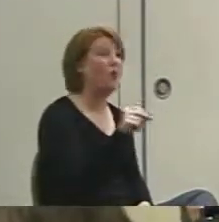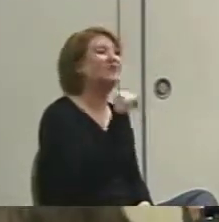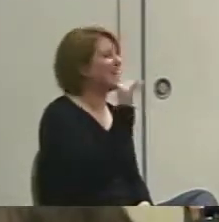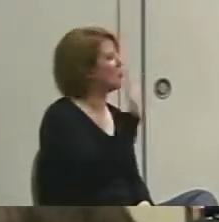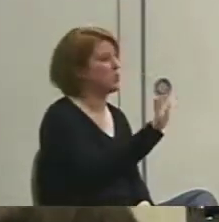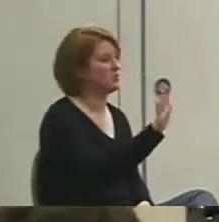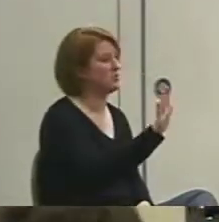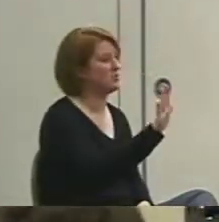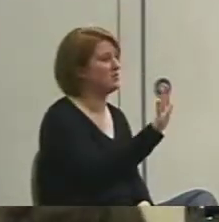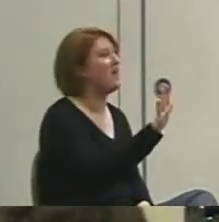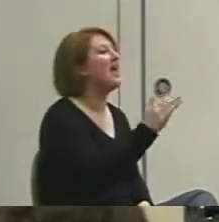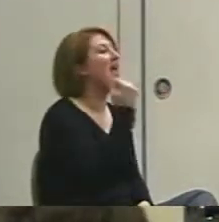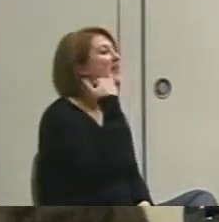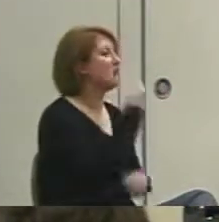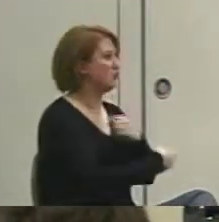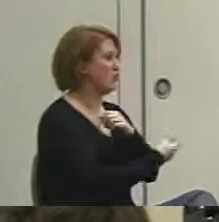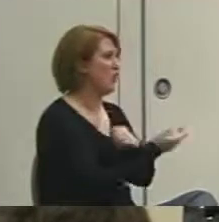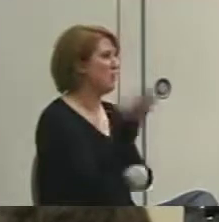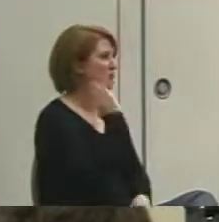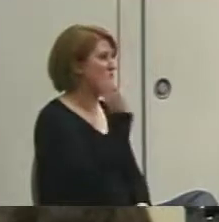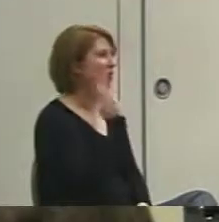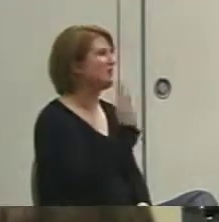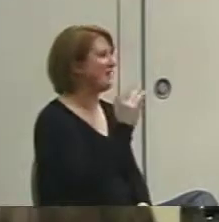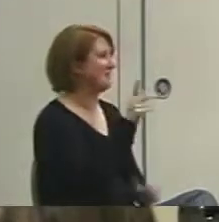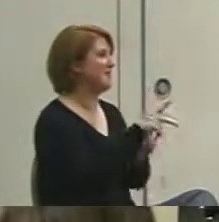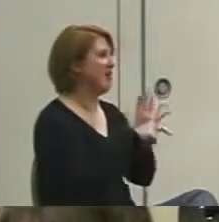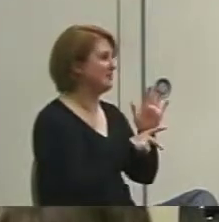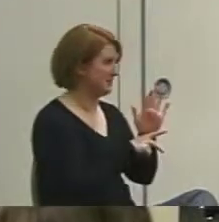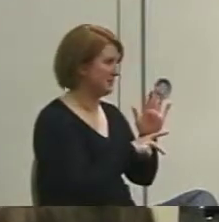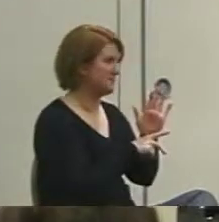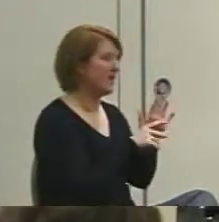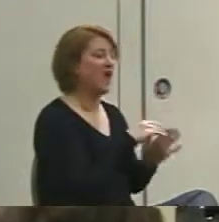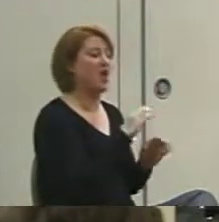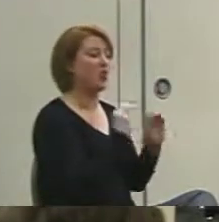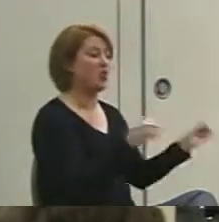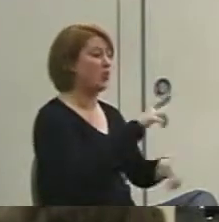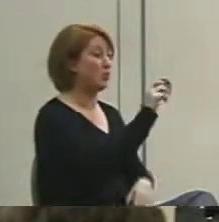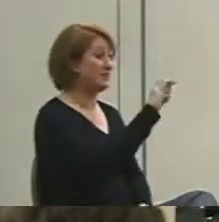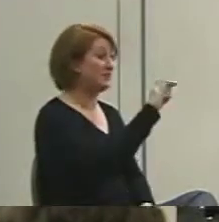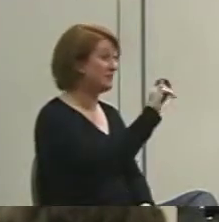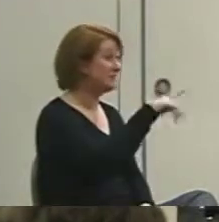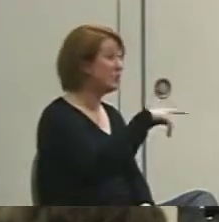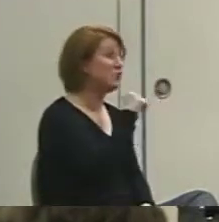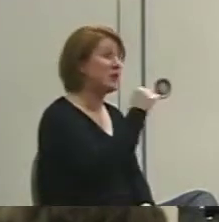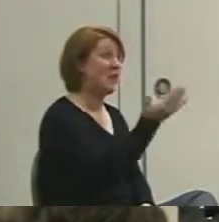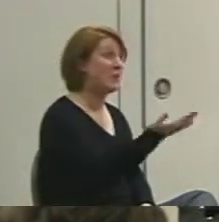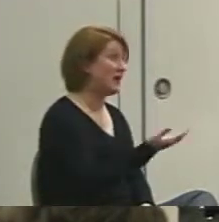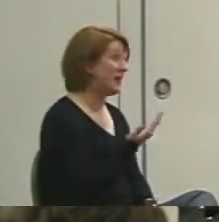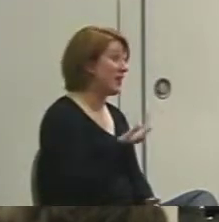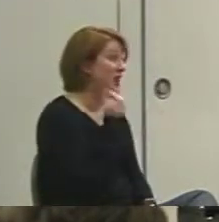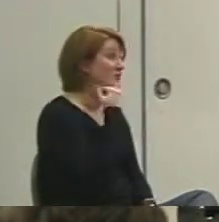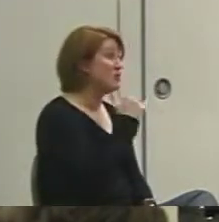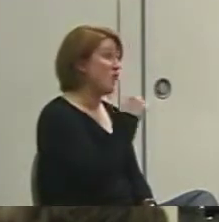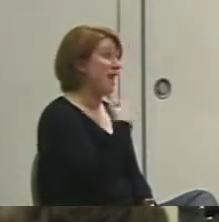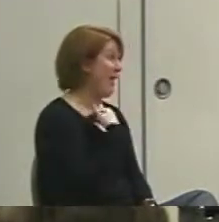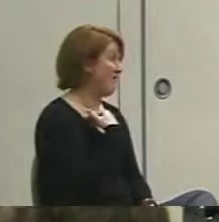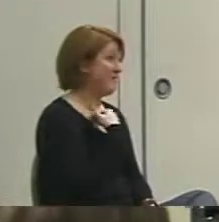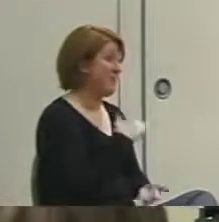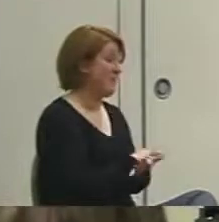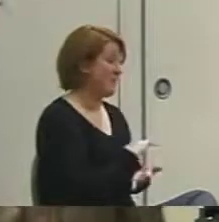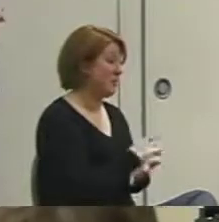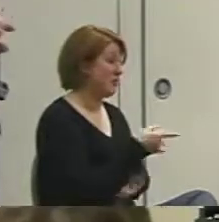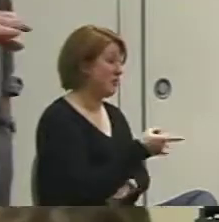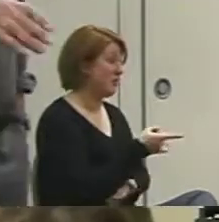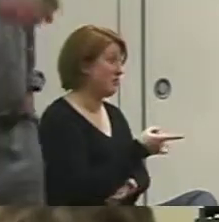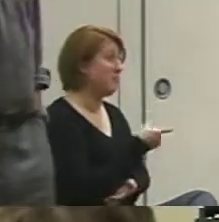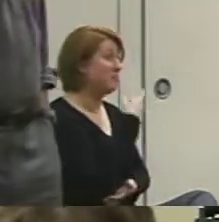If you're a kid that we've had stealing problems with, it's just a policy. No receipt, it's not yours. Don't bring it here without a receipt, because it's not yours.